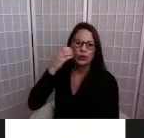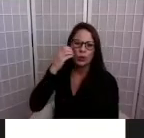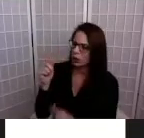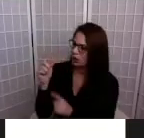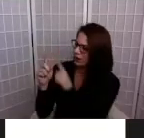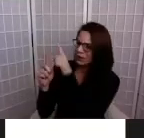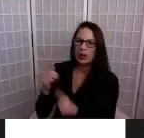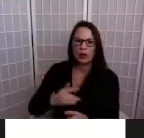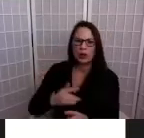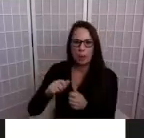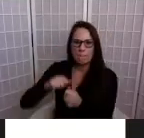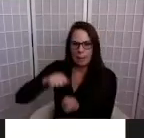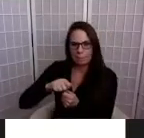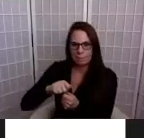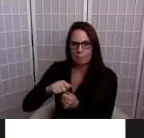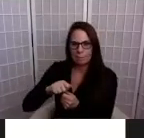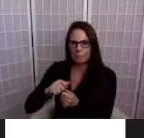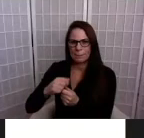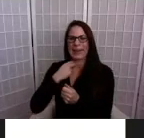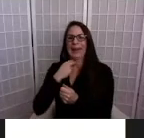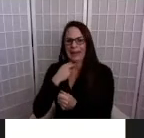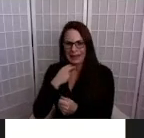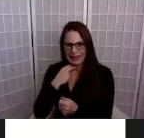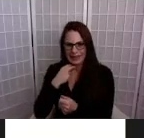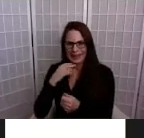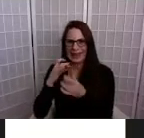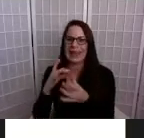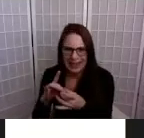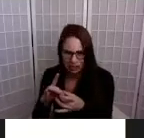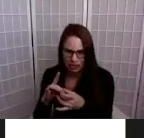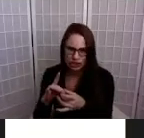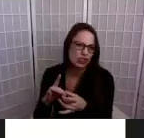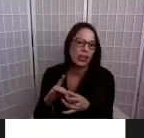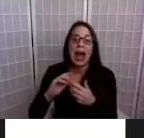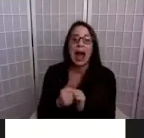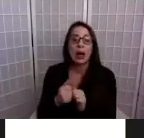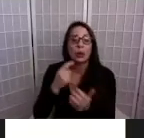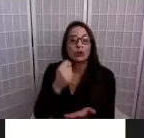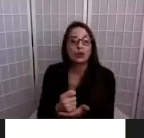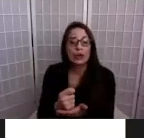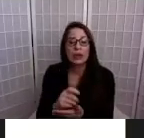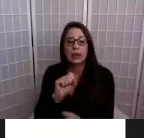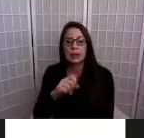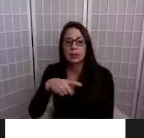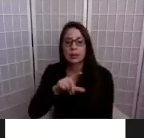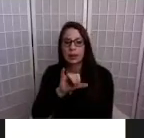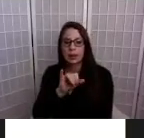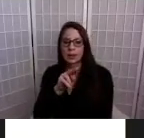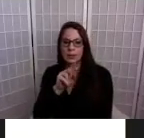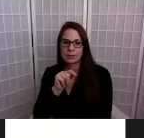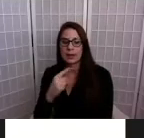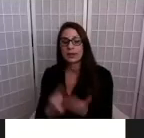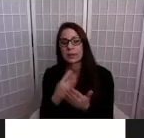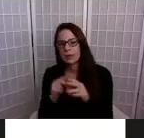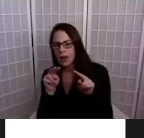popping, clicking, and catching. And the way we treat this, again, splinting, sometimes observation. If it's very